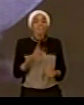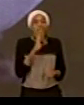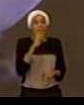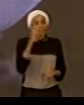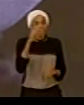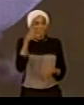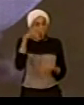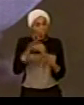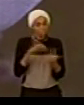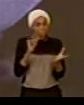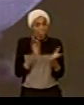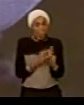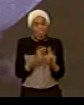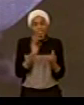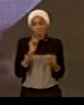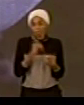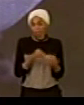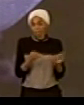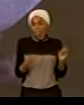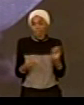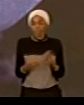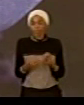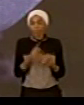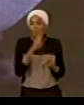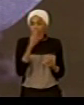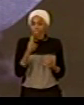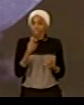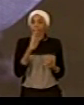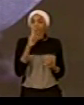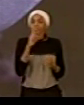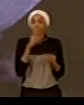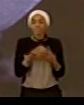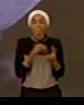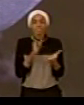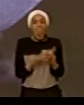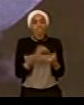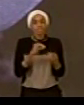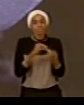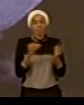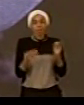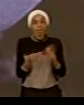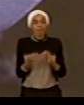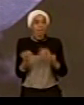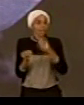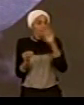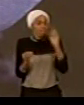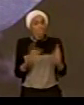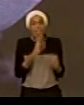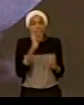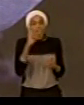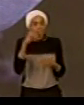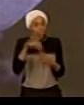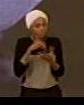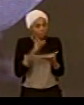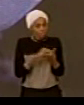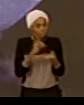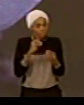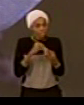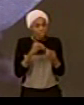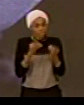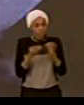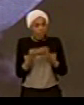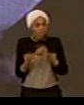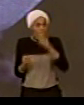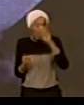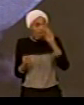grace? Are you in that number? Are you in that number? Are you in